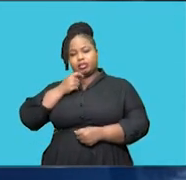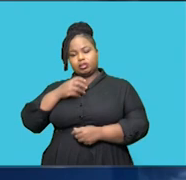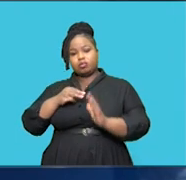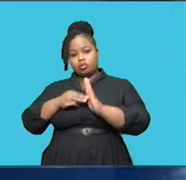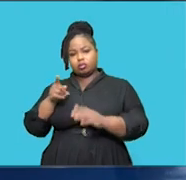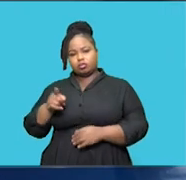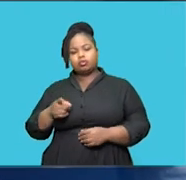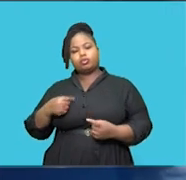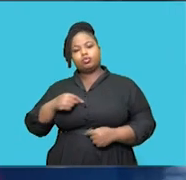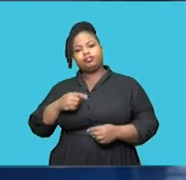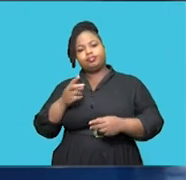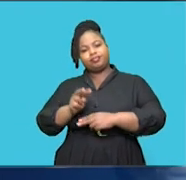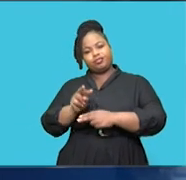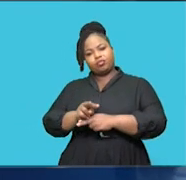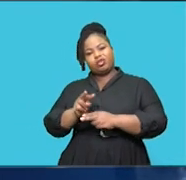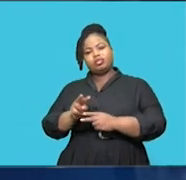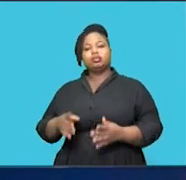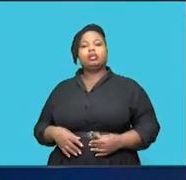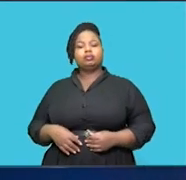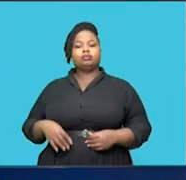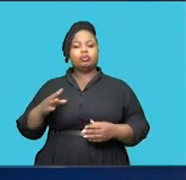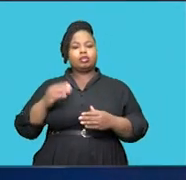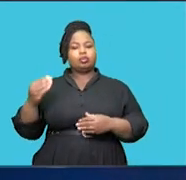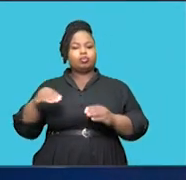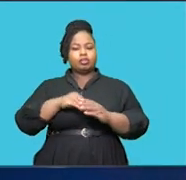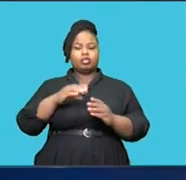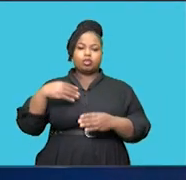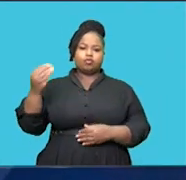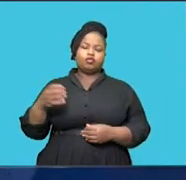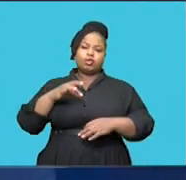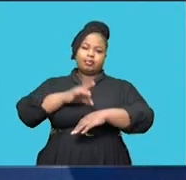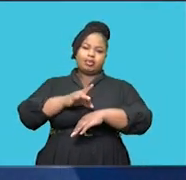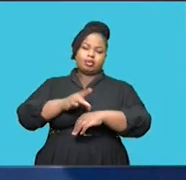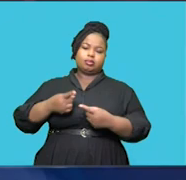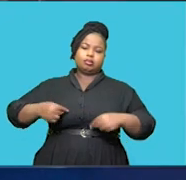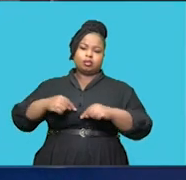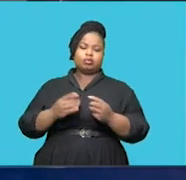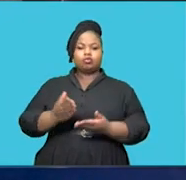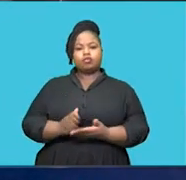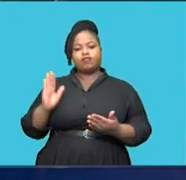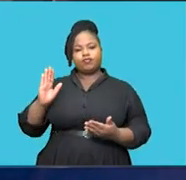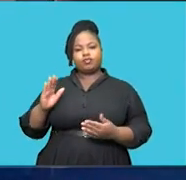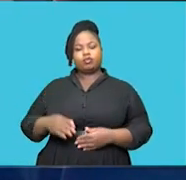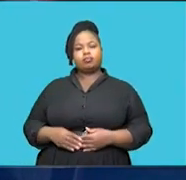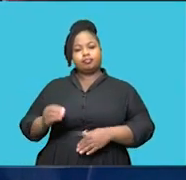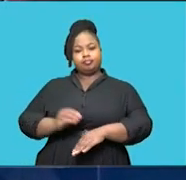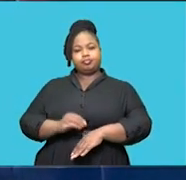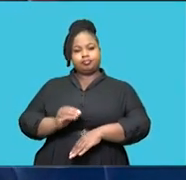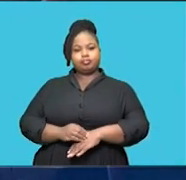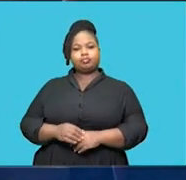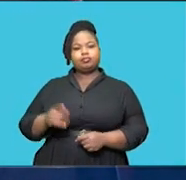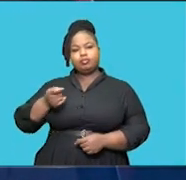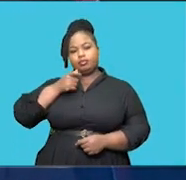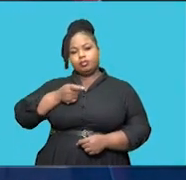where we'll be able to monitor the input and output of our medication, where we'll be able to eradicate the problem of